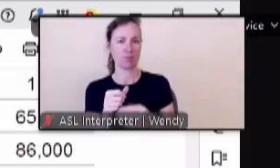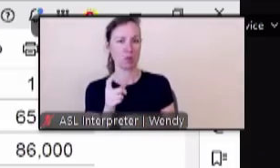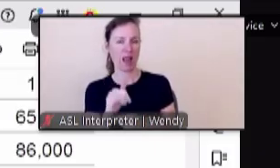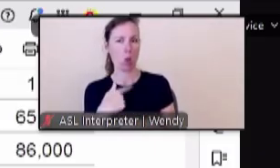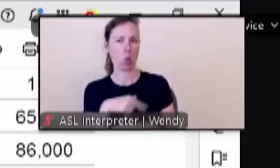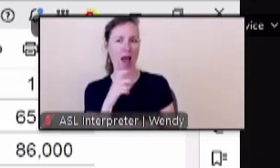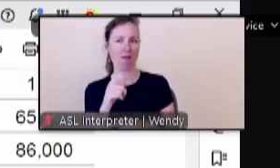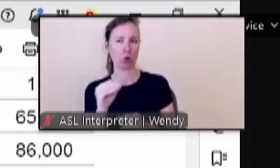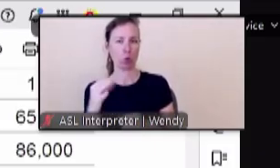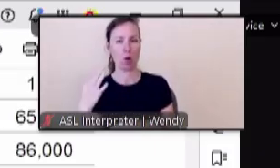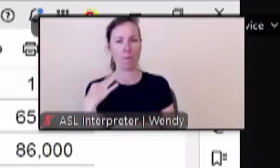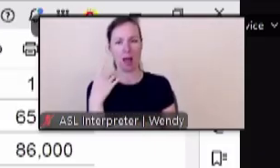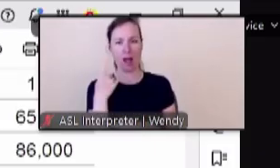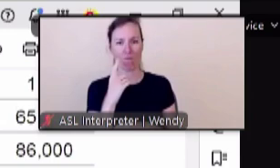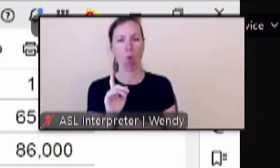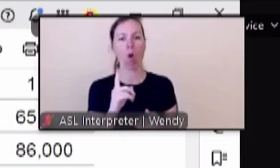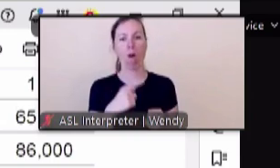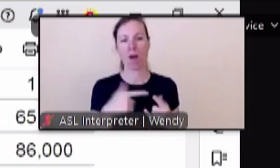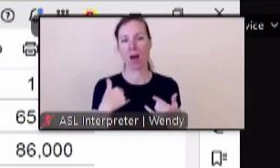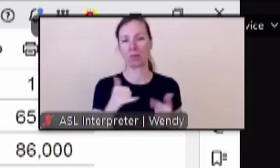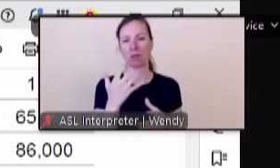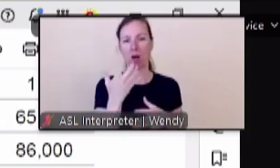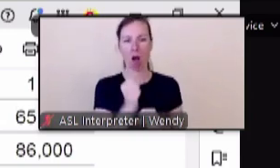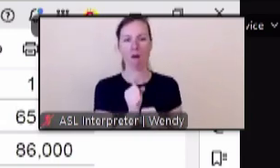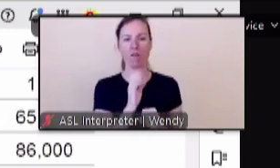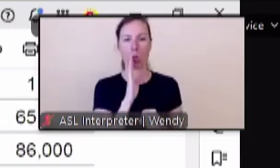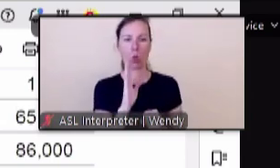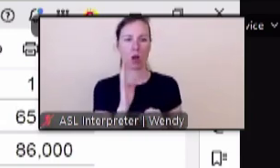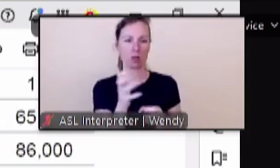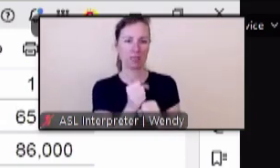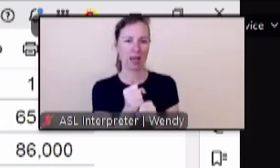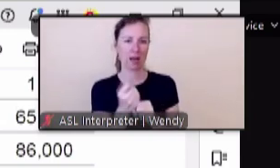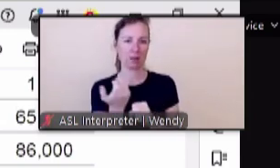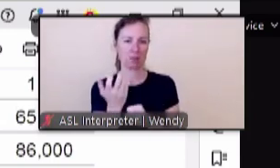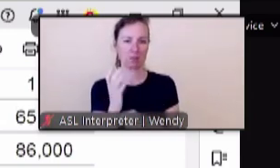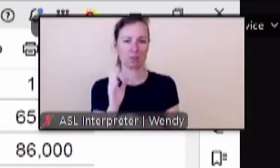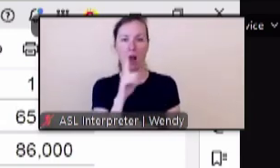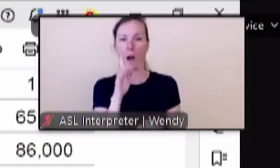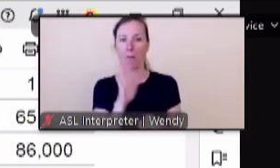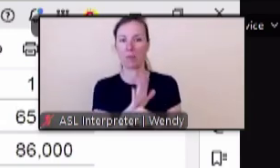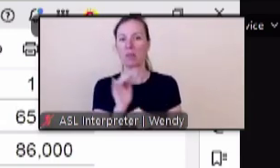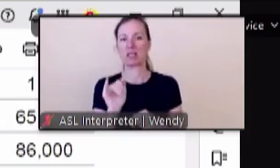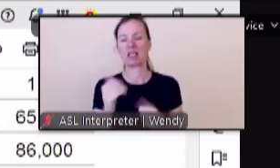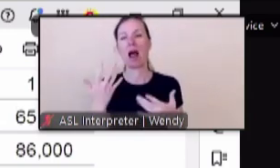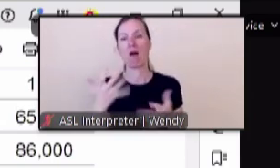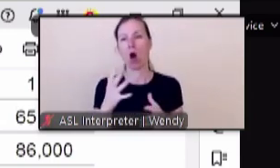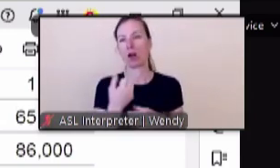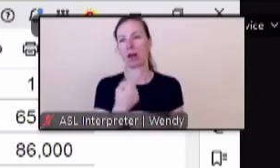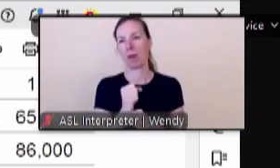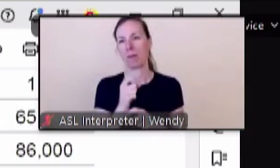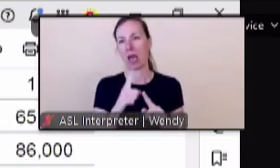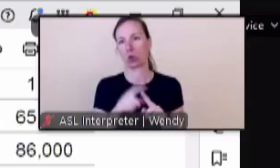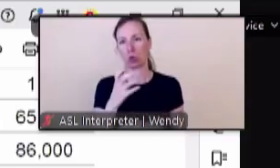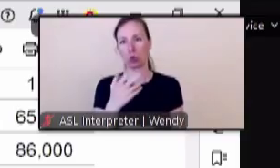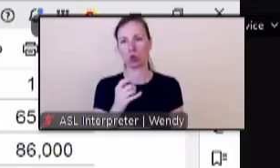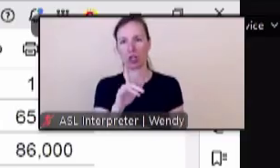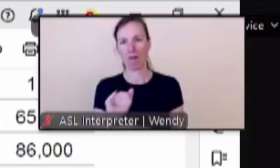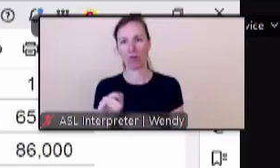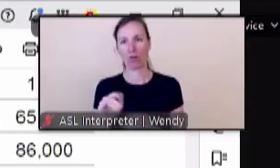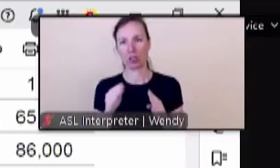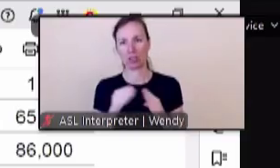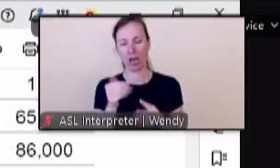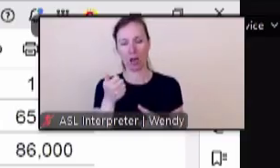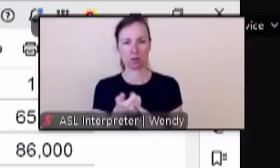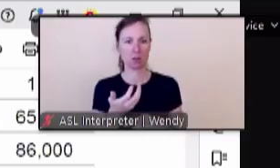commitments that have been made to Cheverly. We just have to make sure that we spend within the parameters. Mm-hmm. A lot of those things,